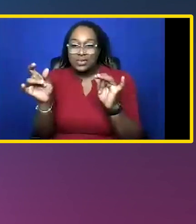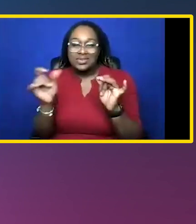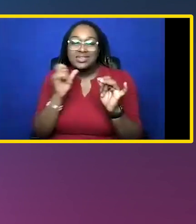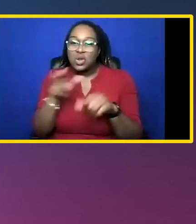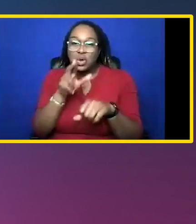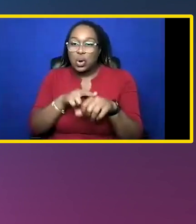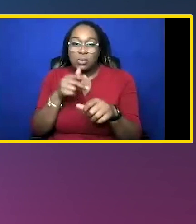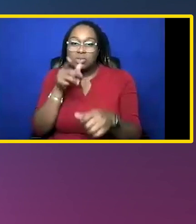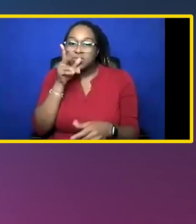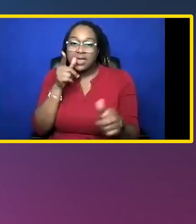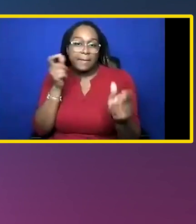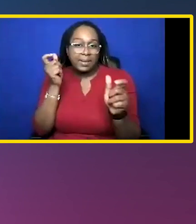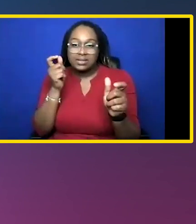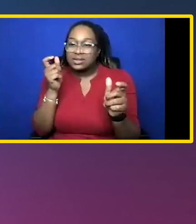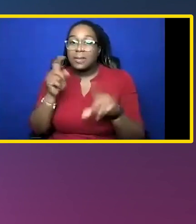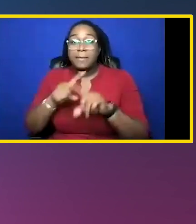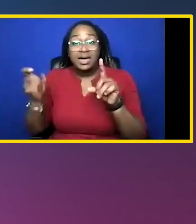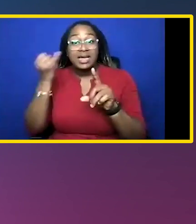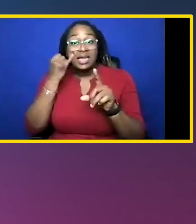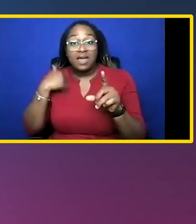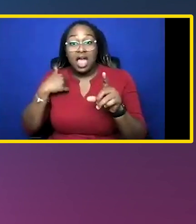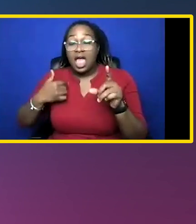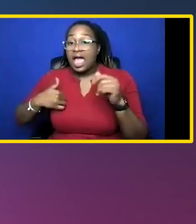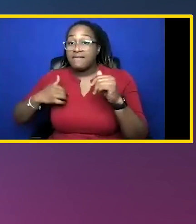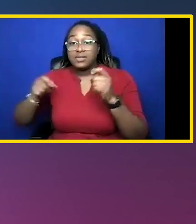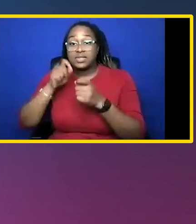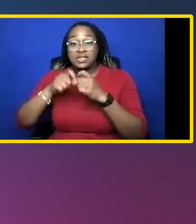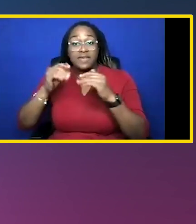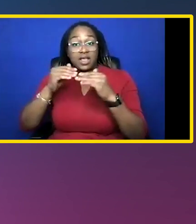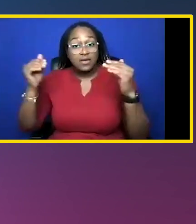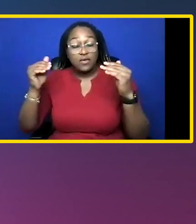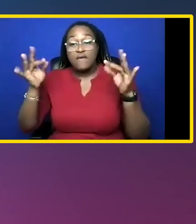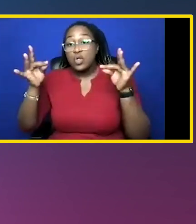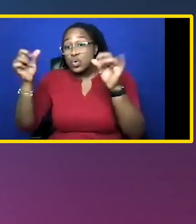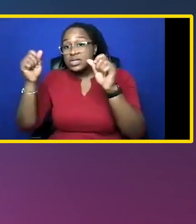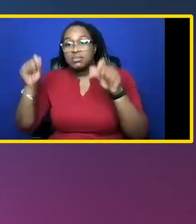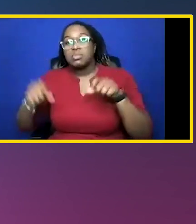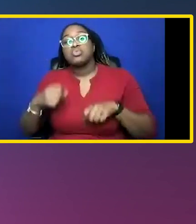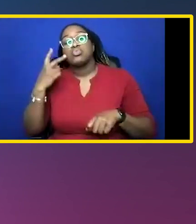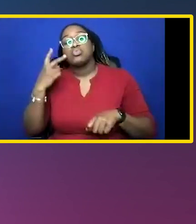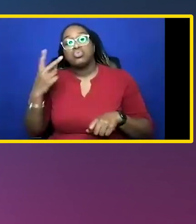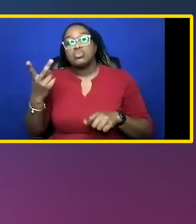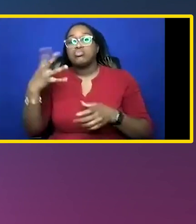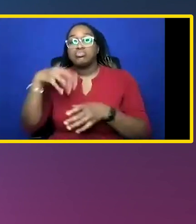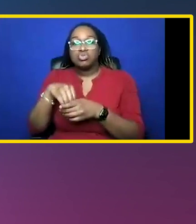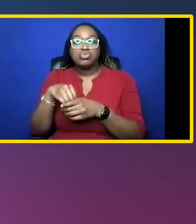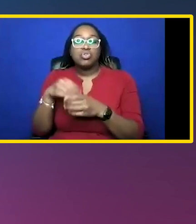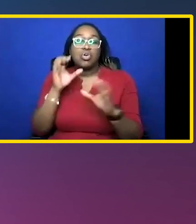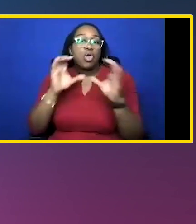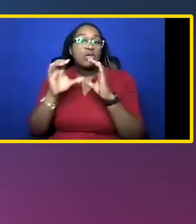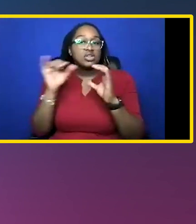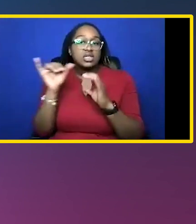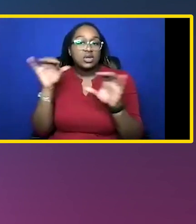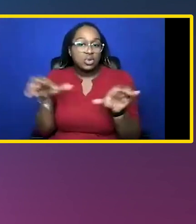normal speaking pace. But once I get to that certain level of fluency, then you'll be able to engage in conversation like we're